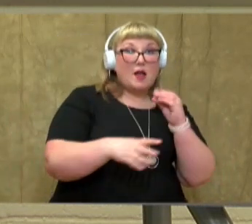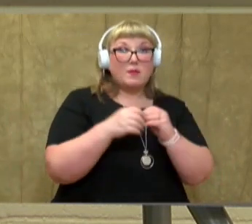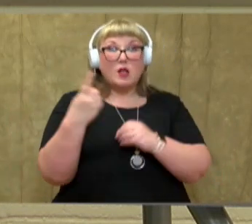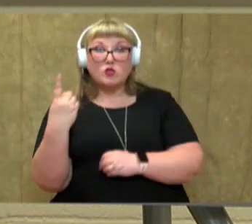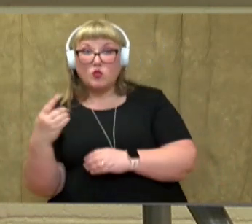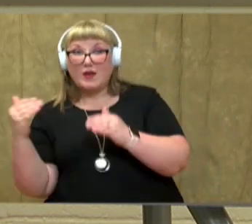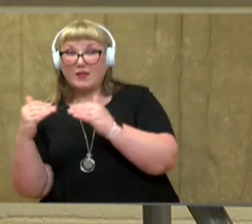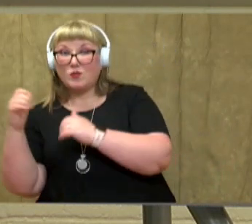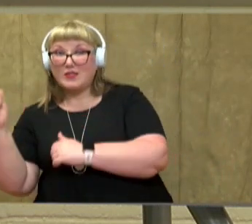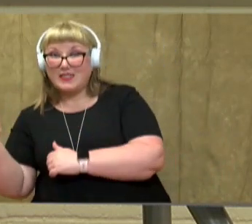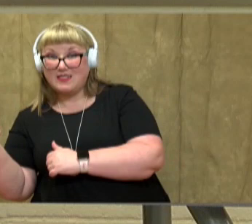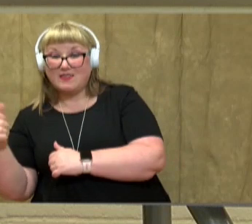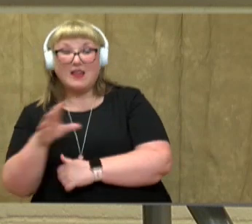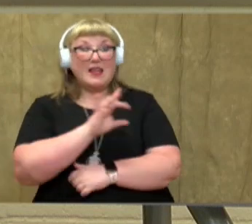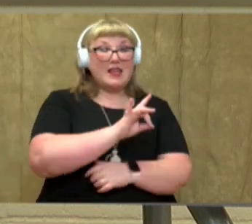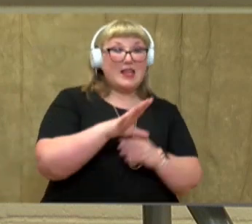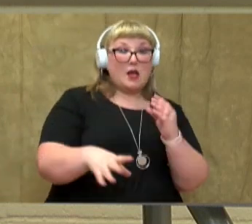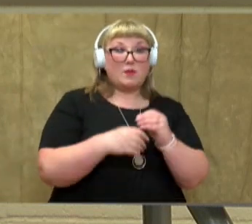9 plus 1 equals 10.